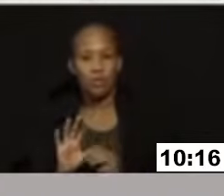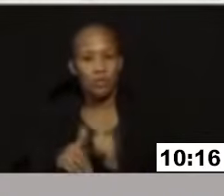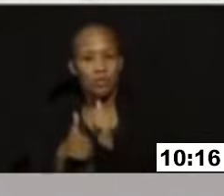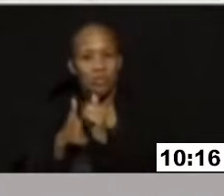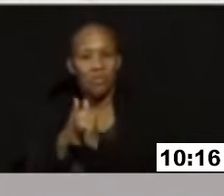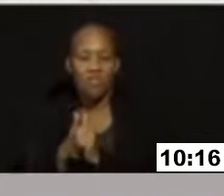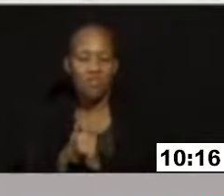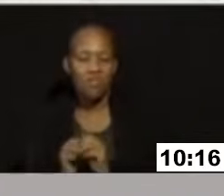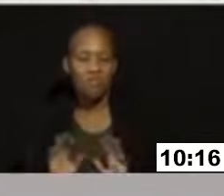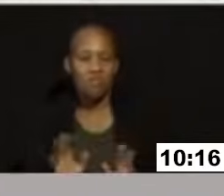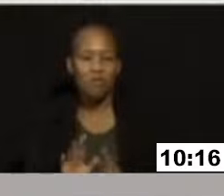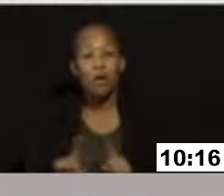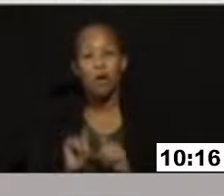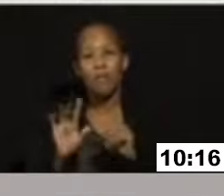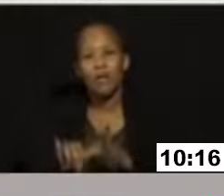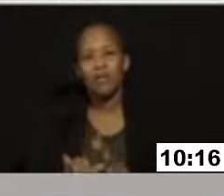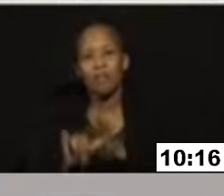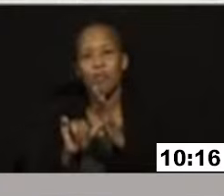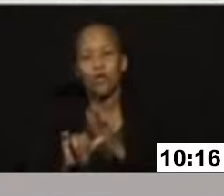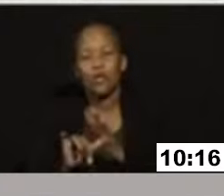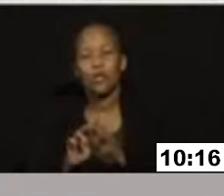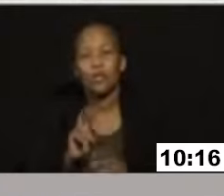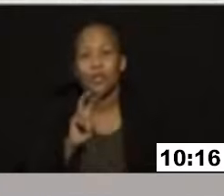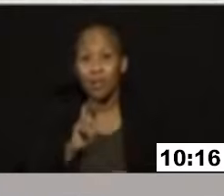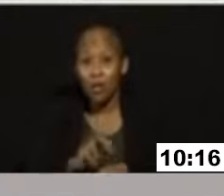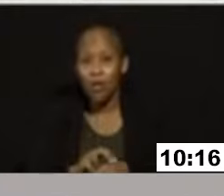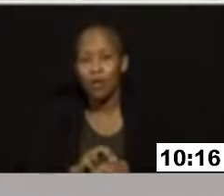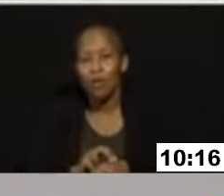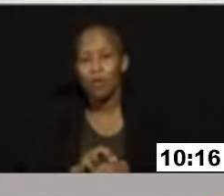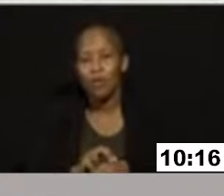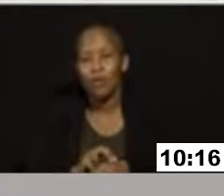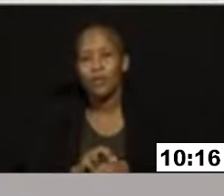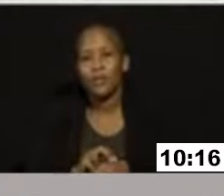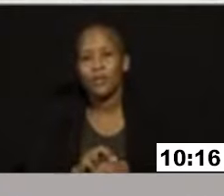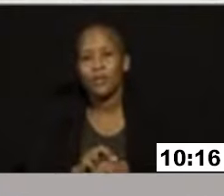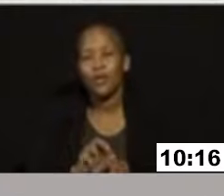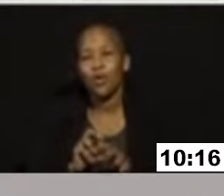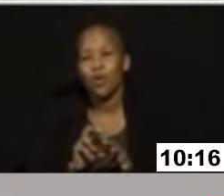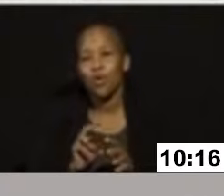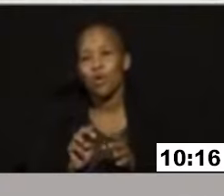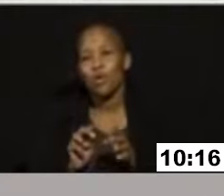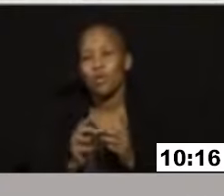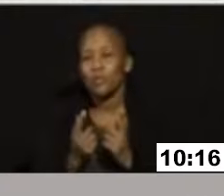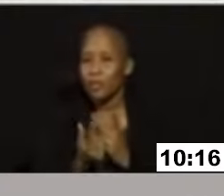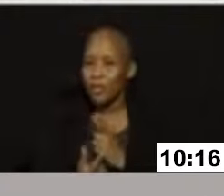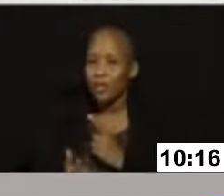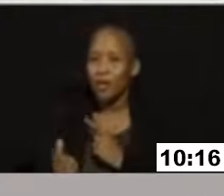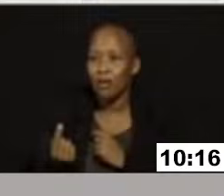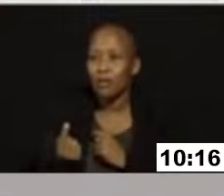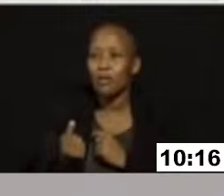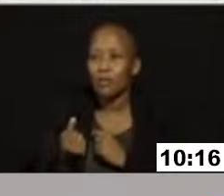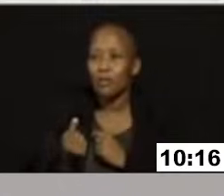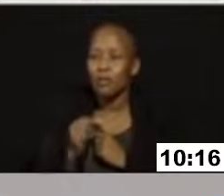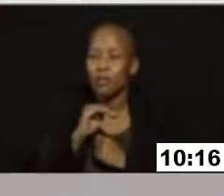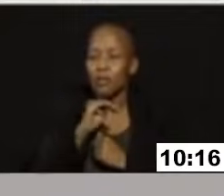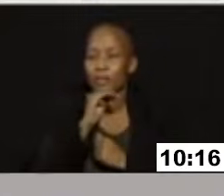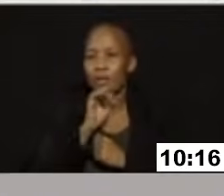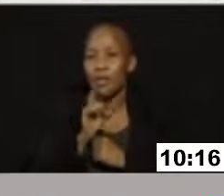The fundamental requirement that it's got to be made on behalf of an implicated person, and that is